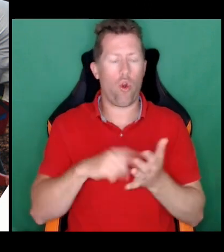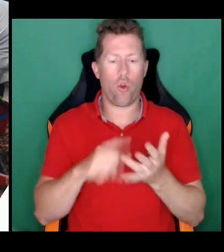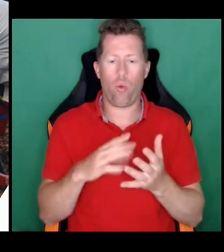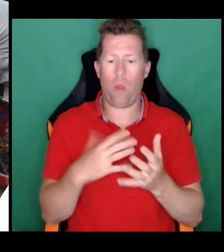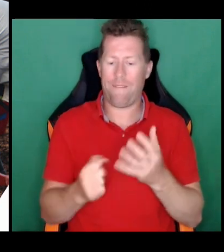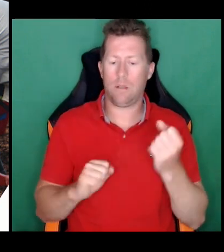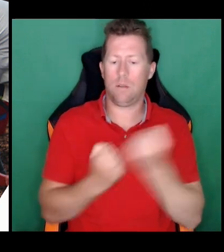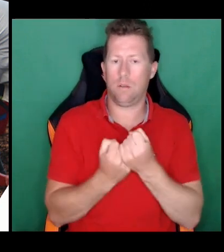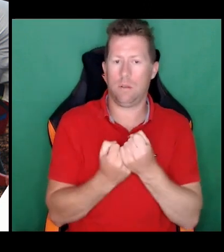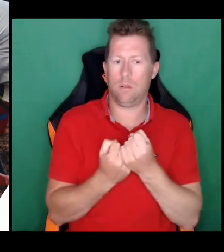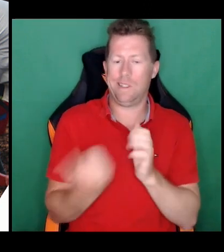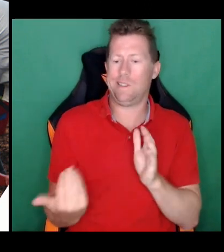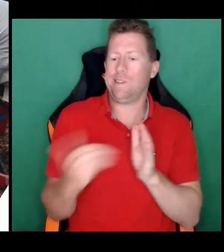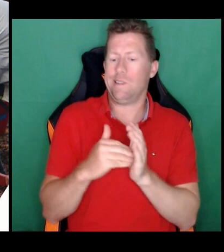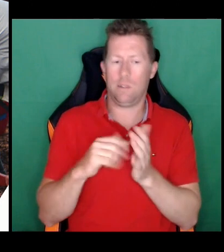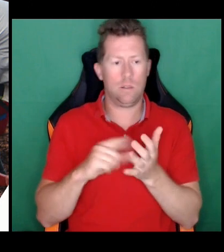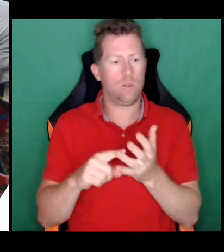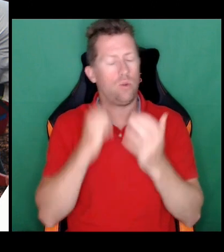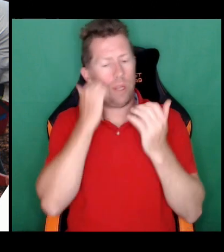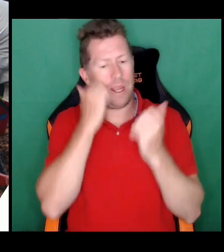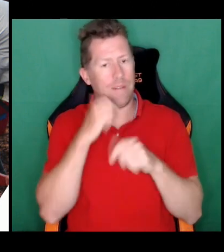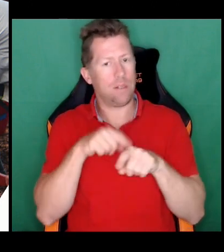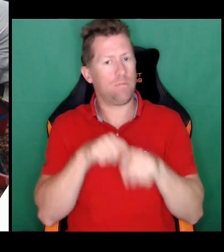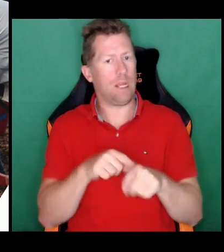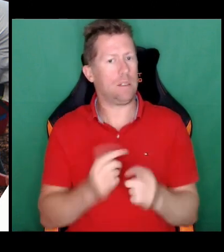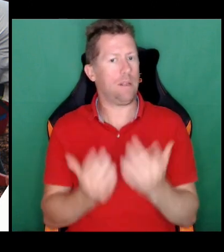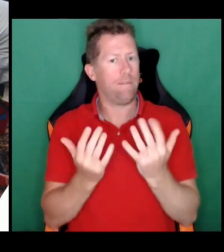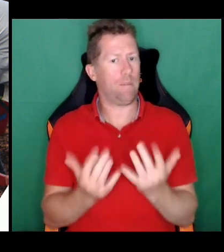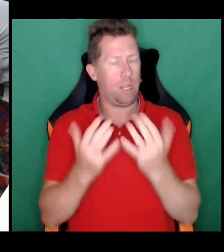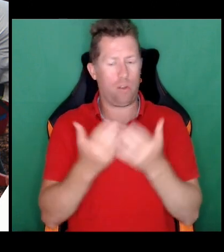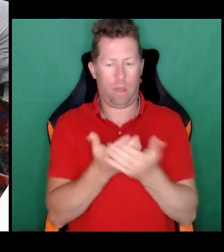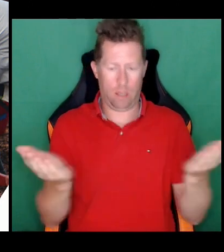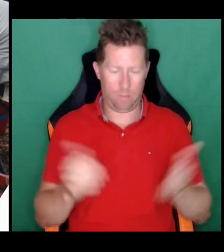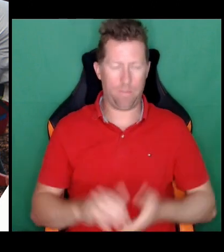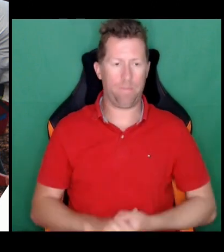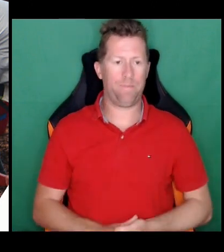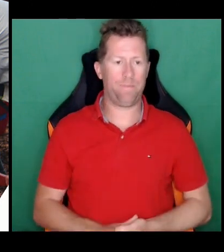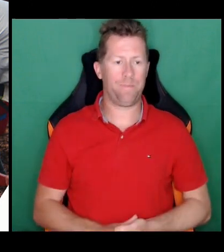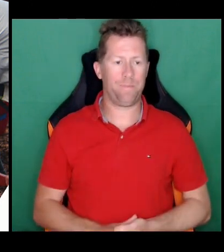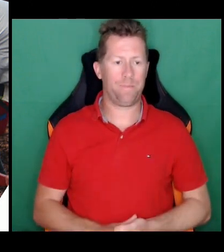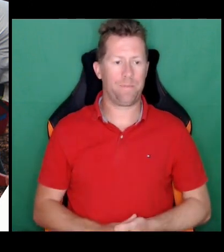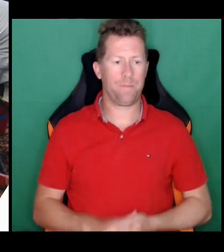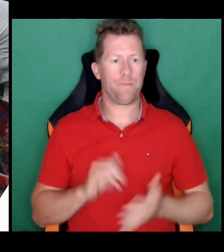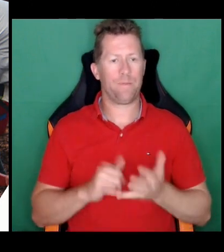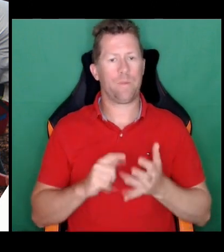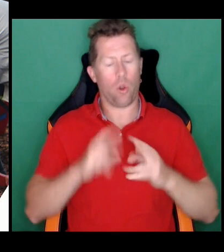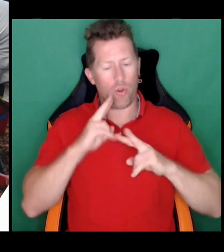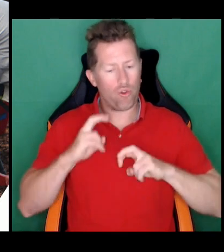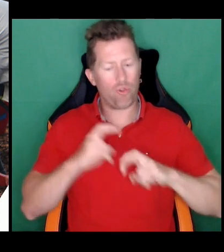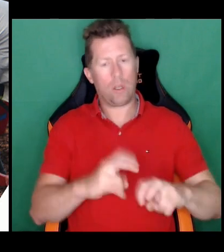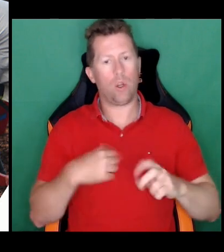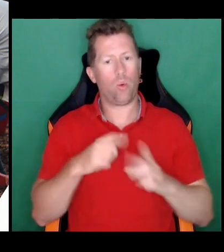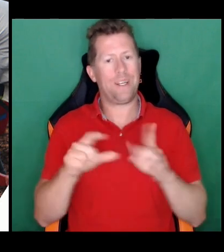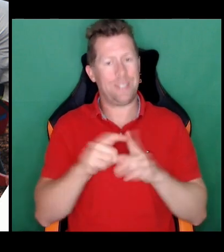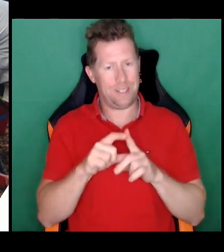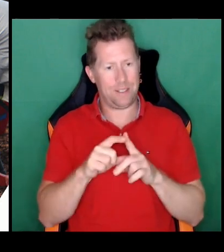and sort of add to the evidence base that is already out there. So the research that we undertook was designed